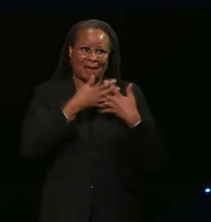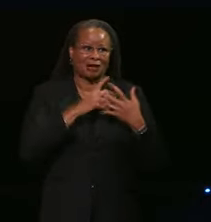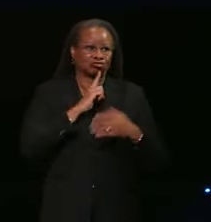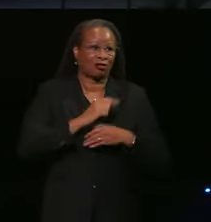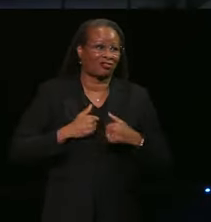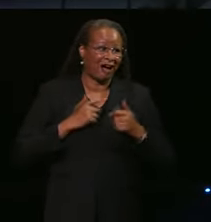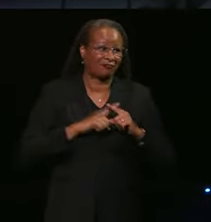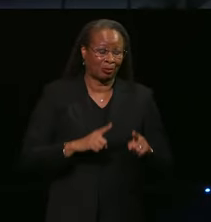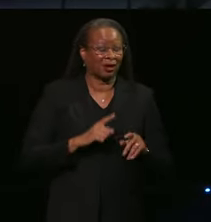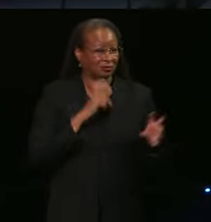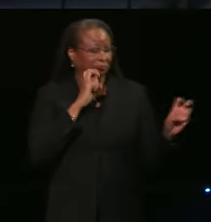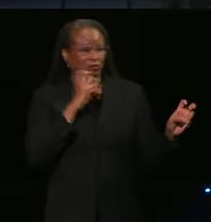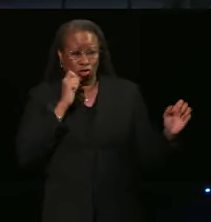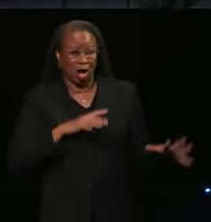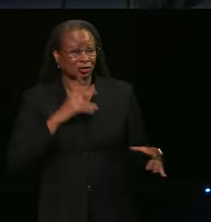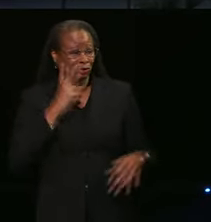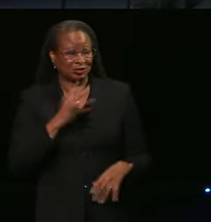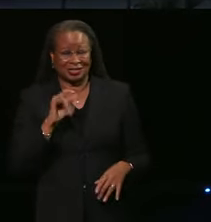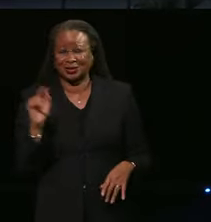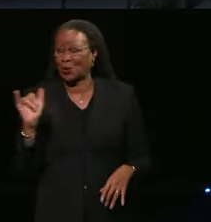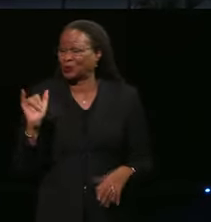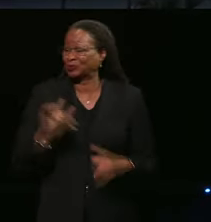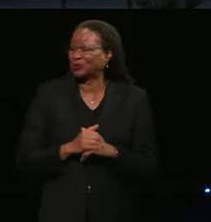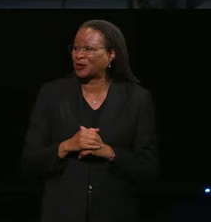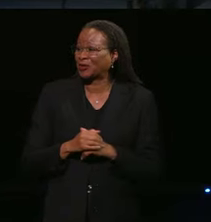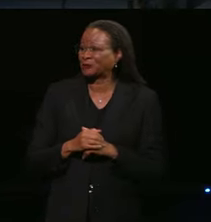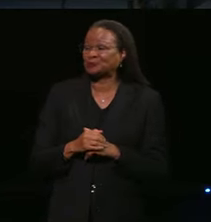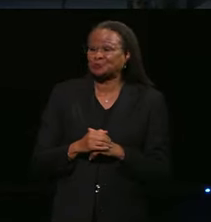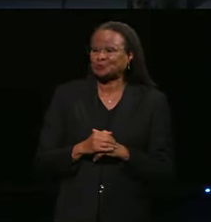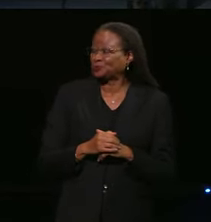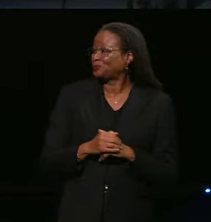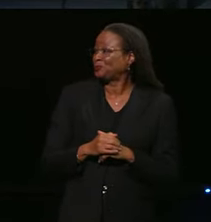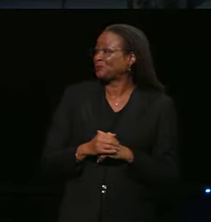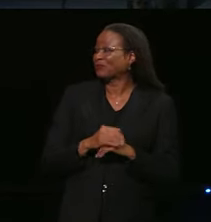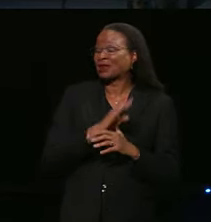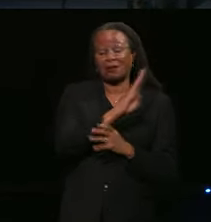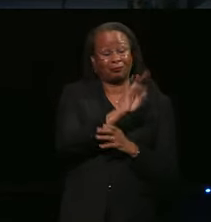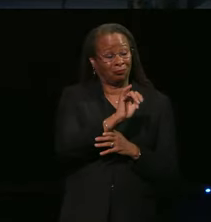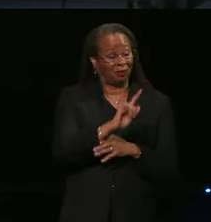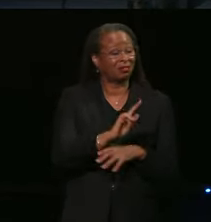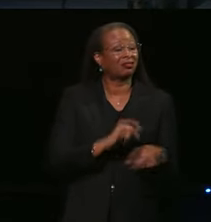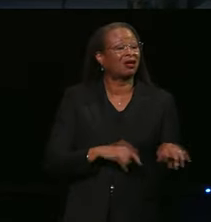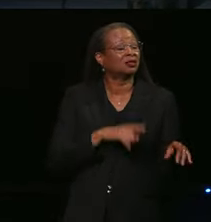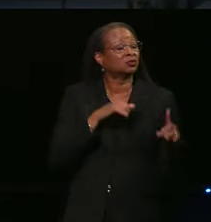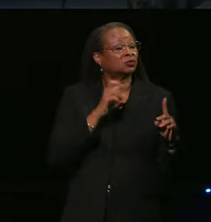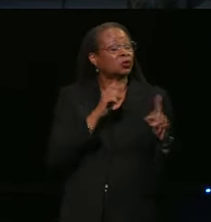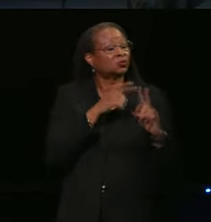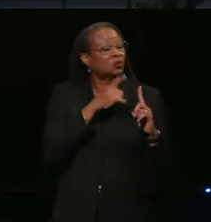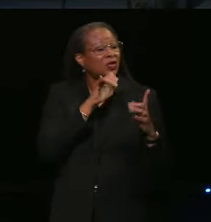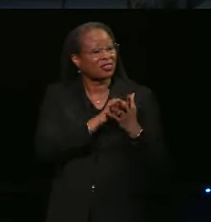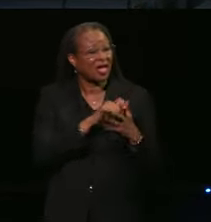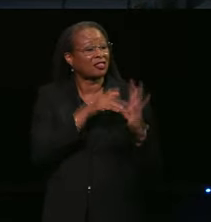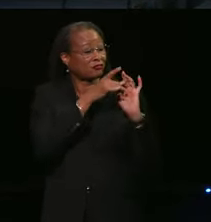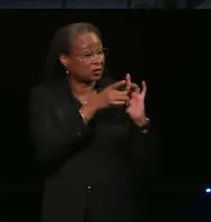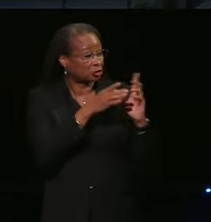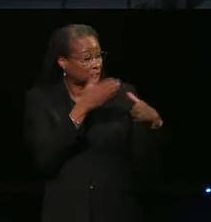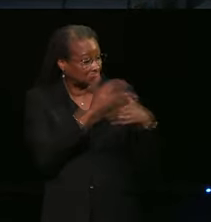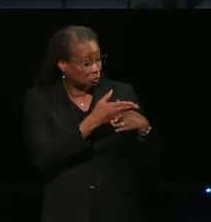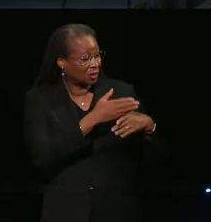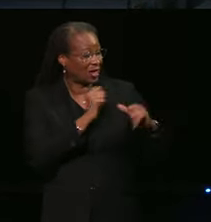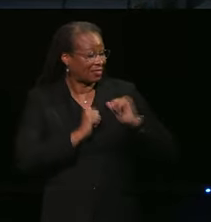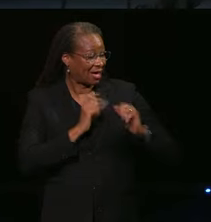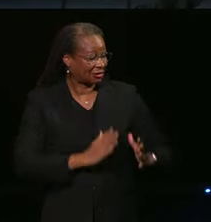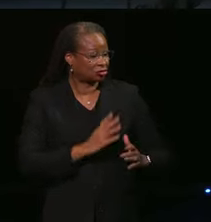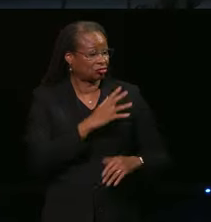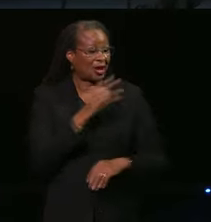yeah. Well, that, you know, and to that, that the relationship between the actor and